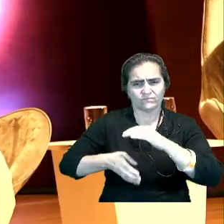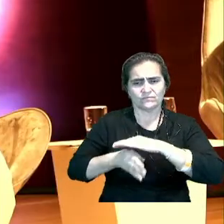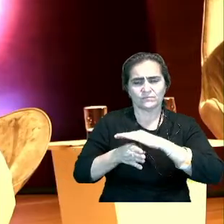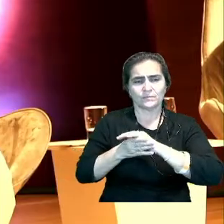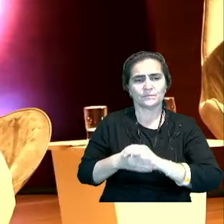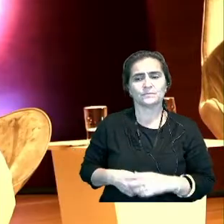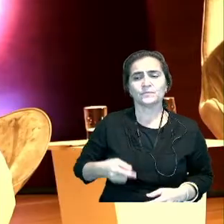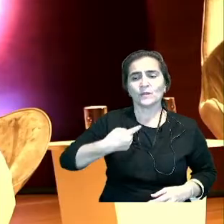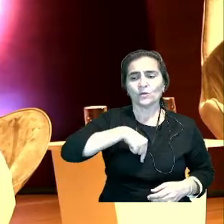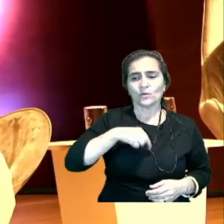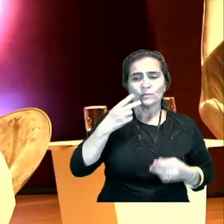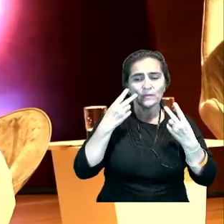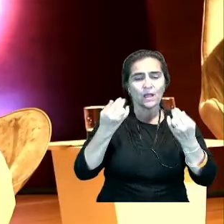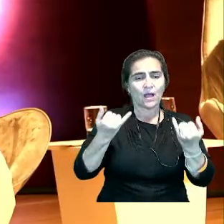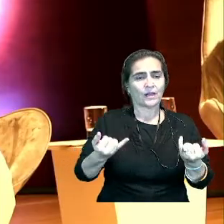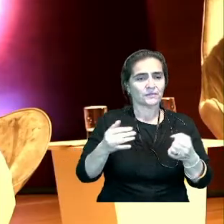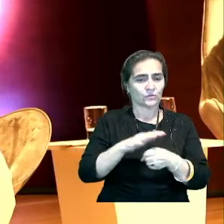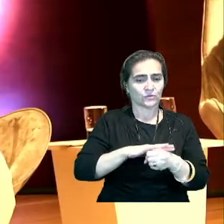girls,